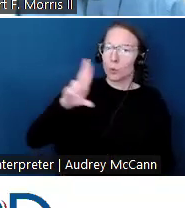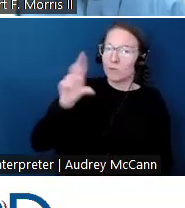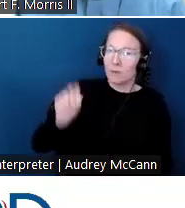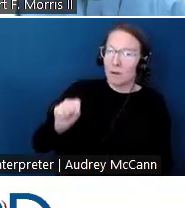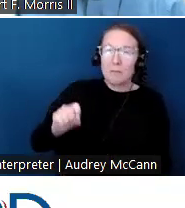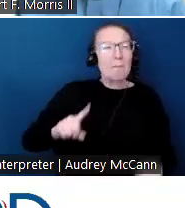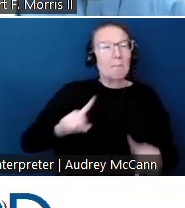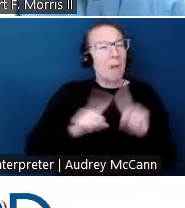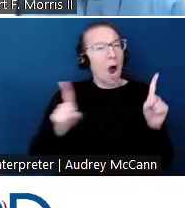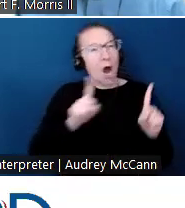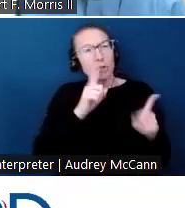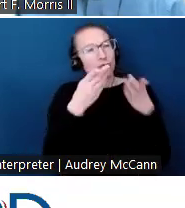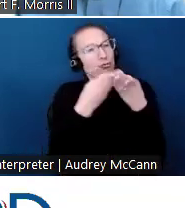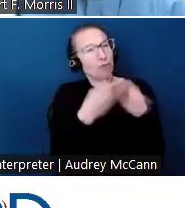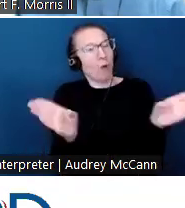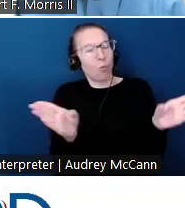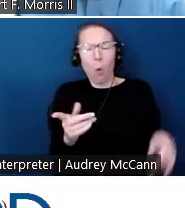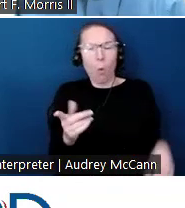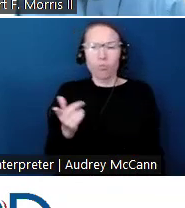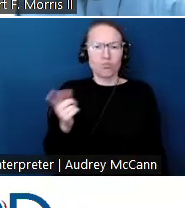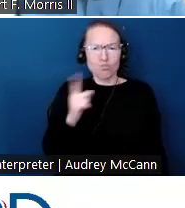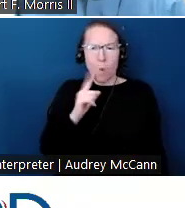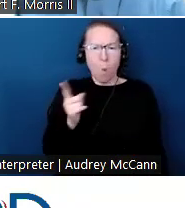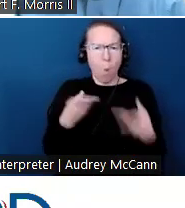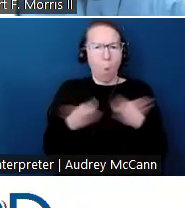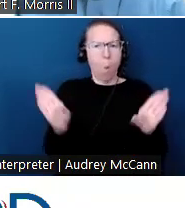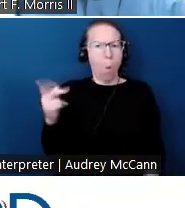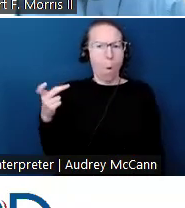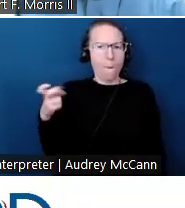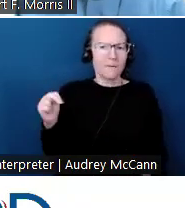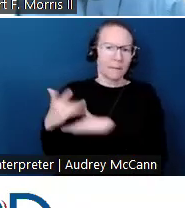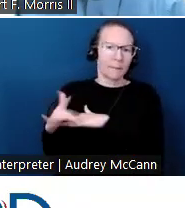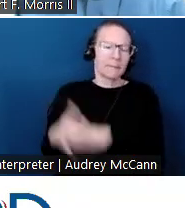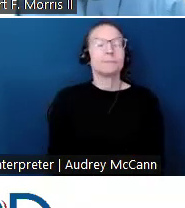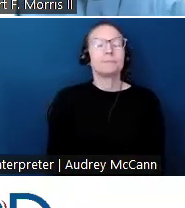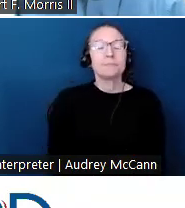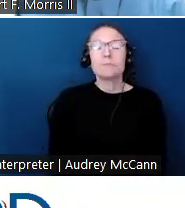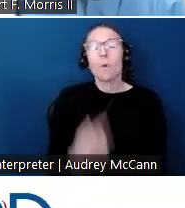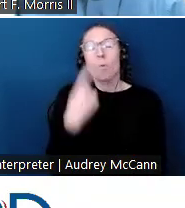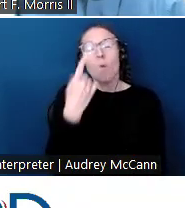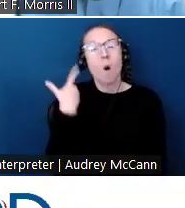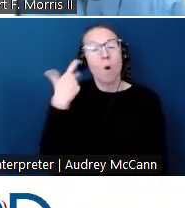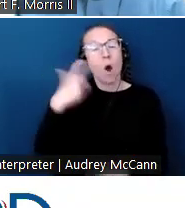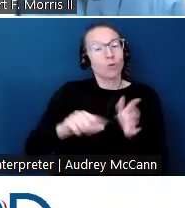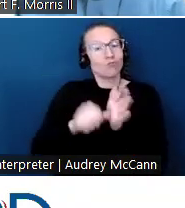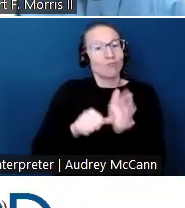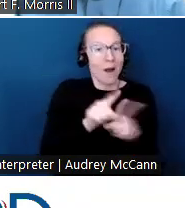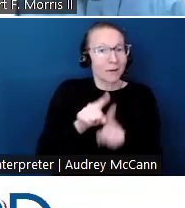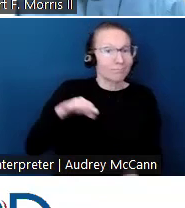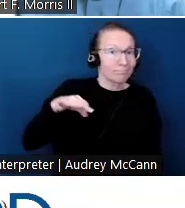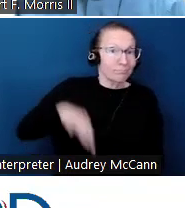general, our services are pretty open. And one thing I wanted to point out as a kind of a perk when it comes to